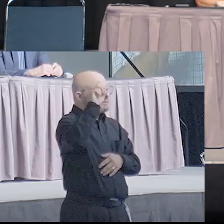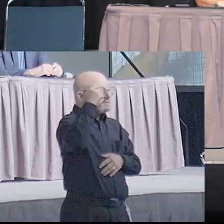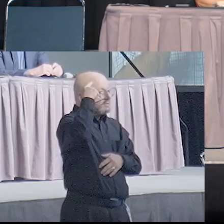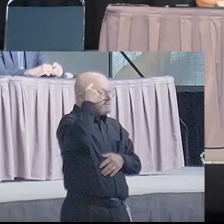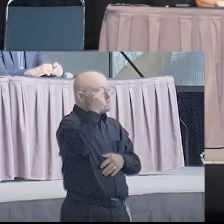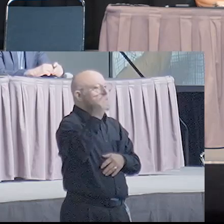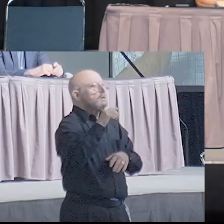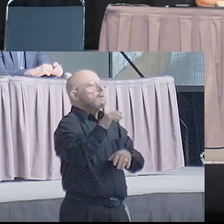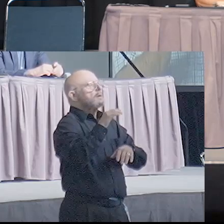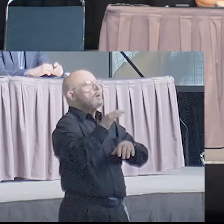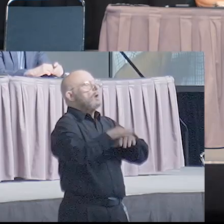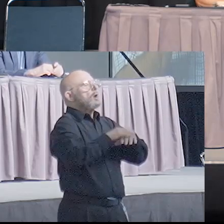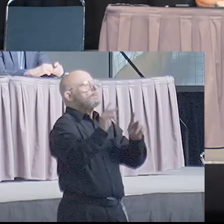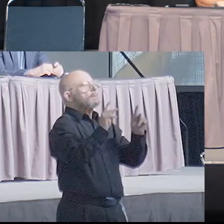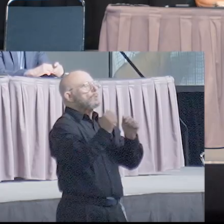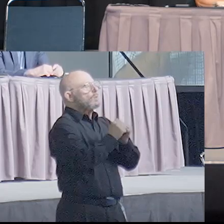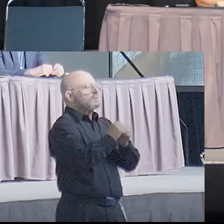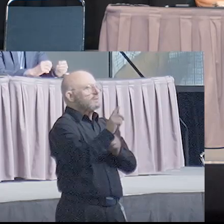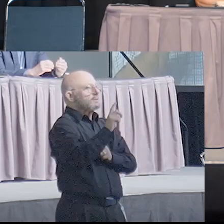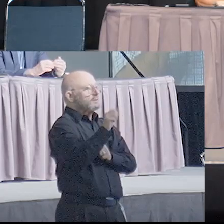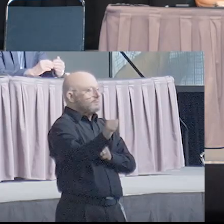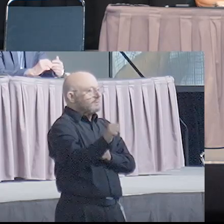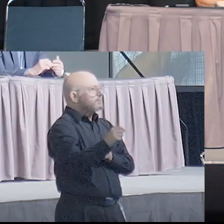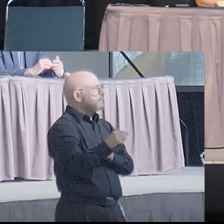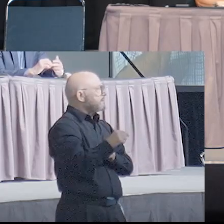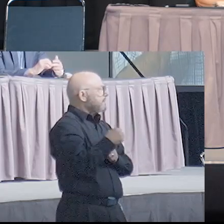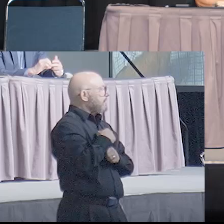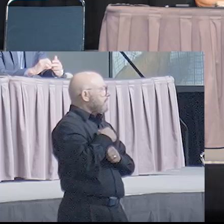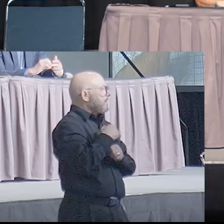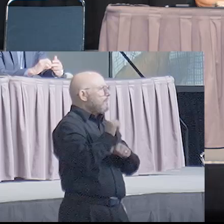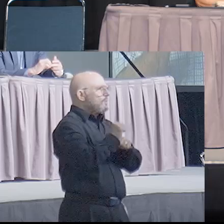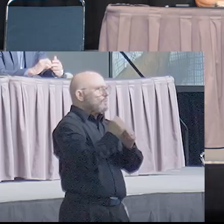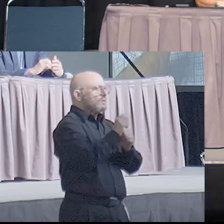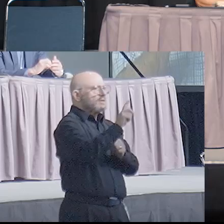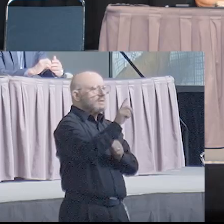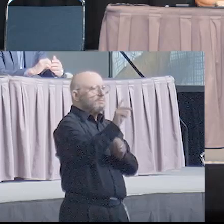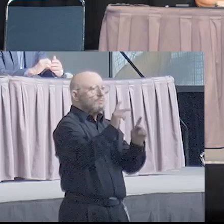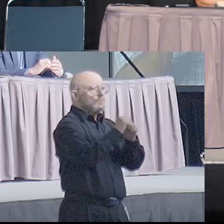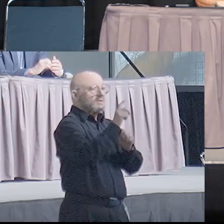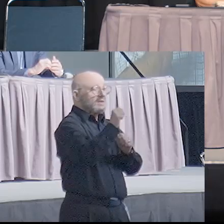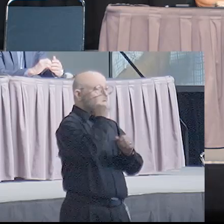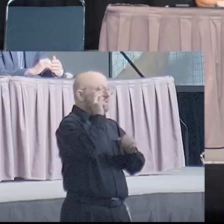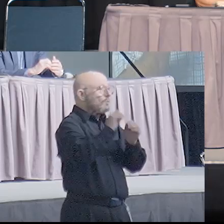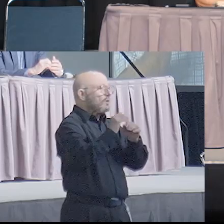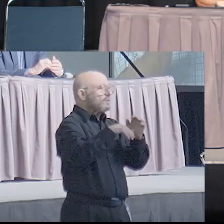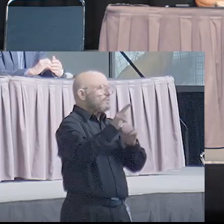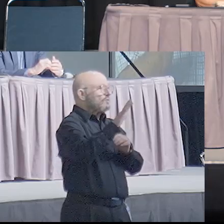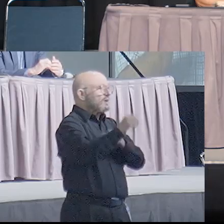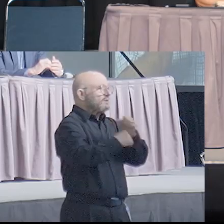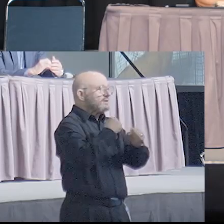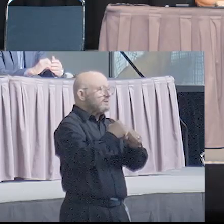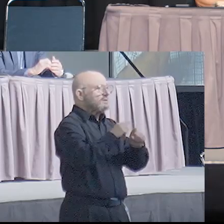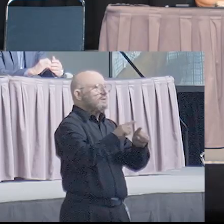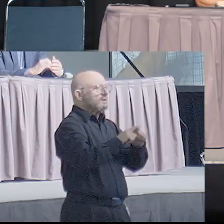on People with Disabilities. And I've been serving Texans with disabilities for over 35 years, working in various fields,